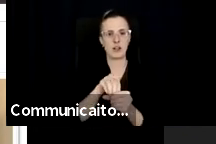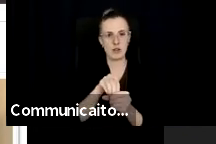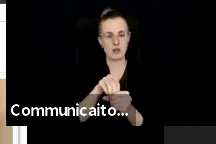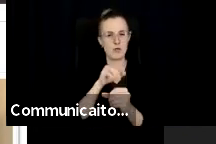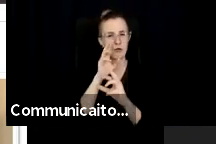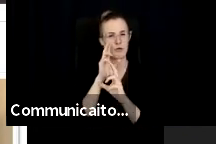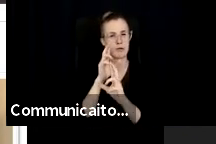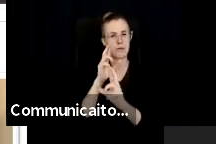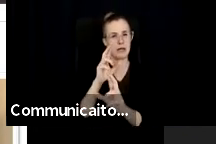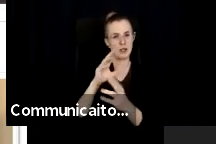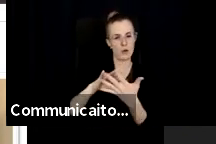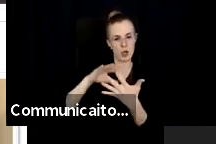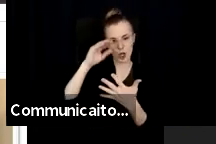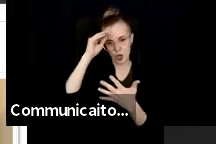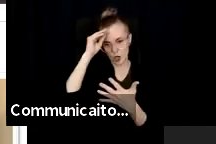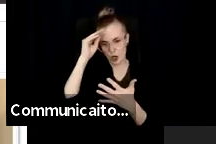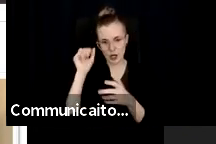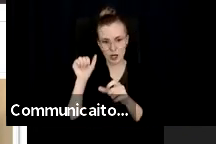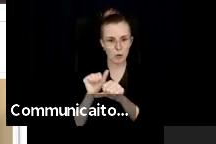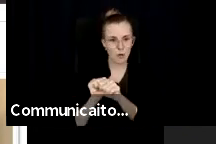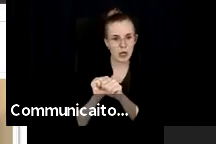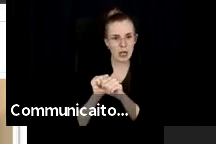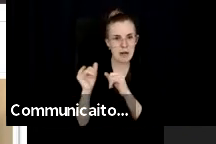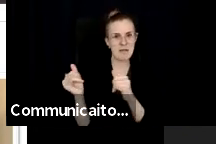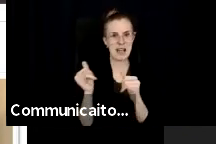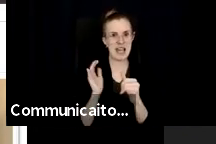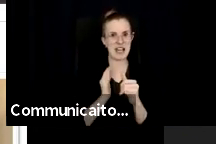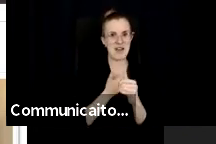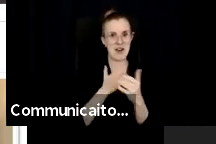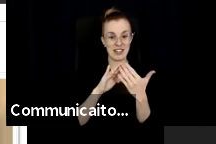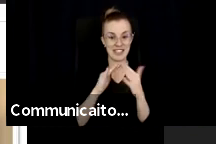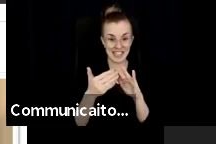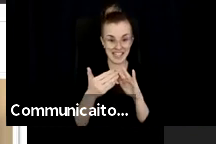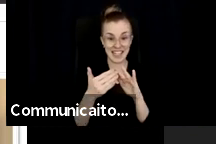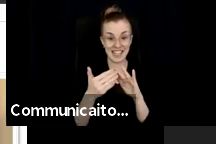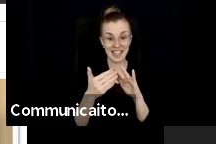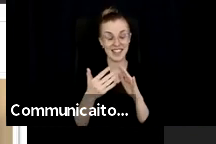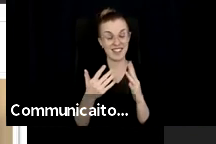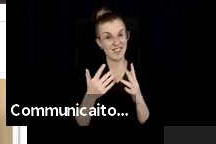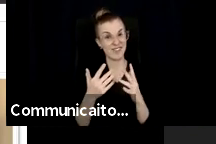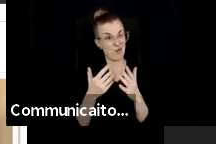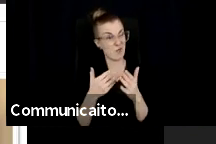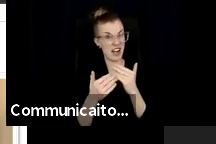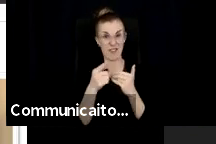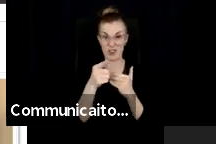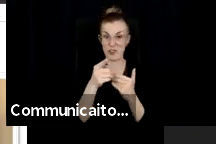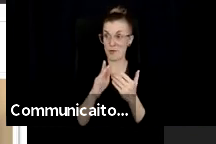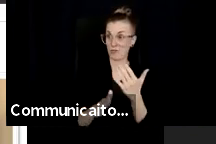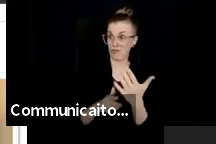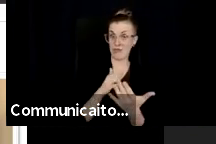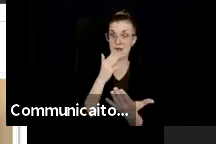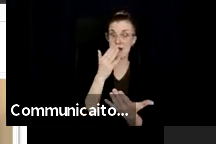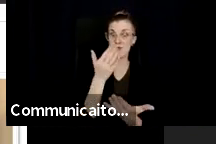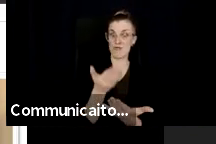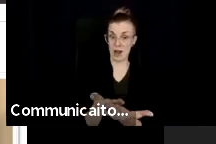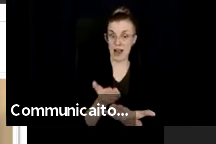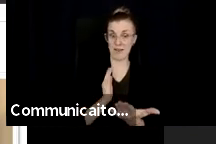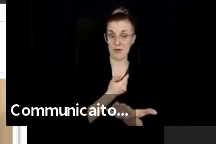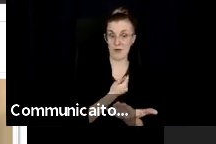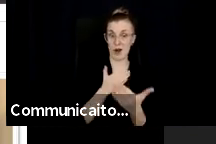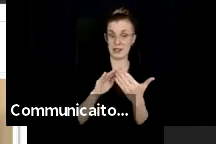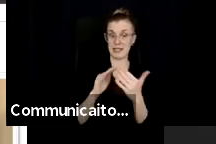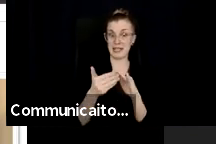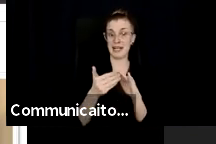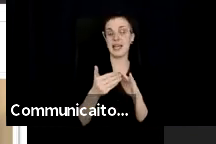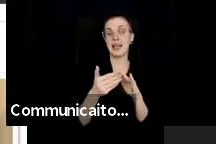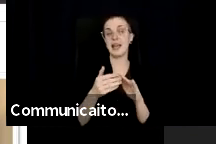learning and working and playing in our city. In fact, you see it when you arrive in our city. Austin Bergstrom International Airport